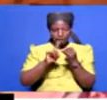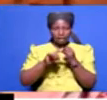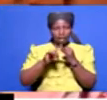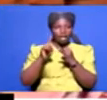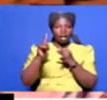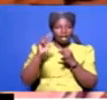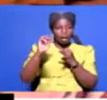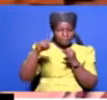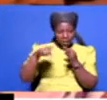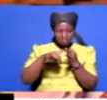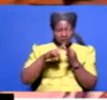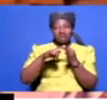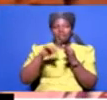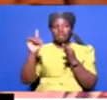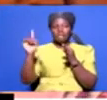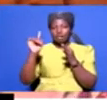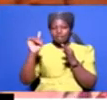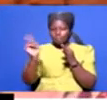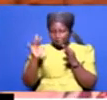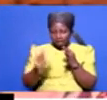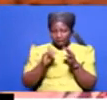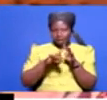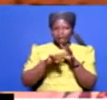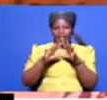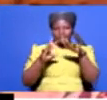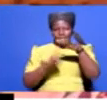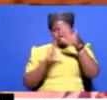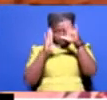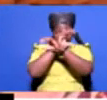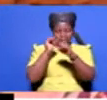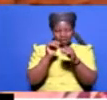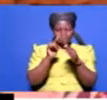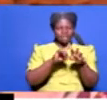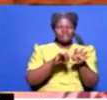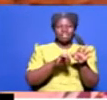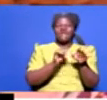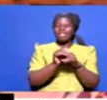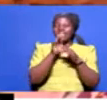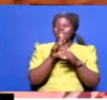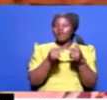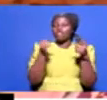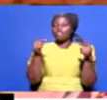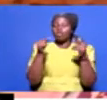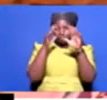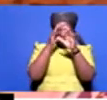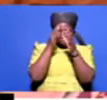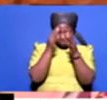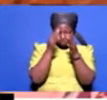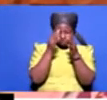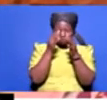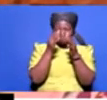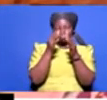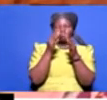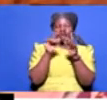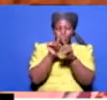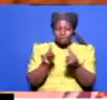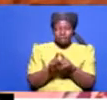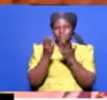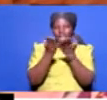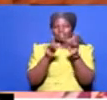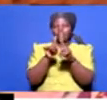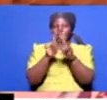minister, vice president, leader of the official opposition, and as president of the Republic of Kenya.